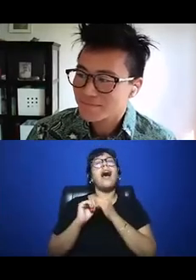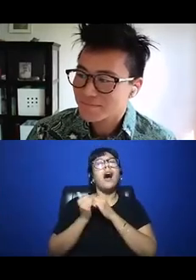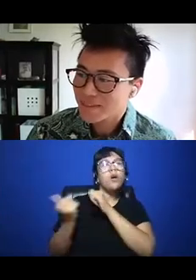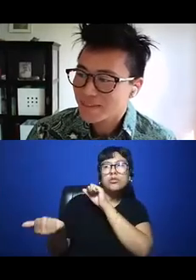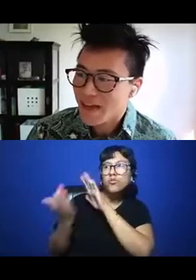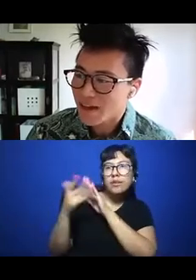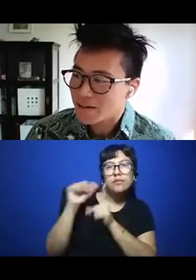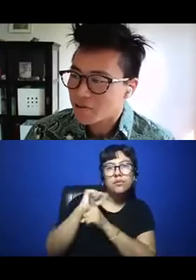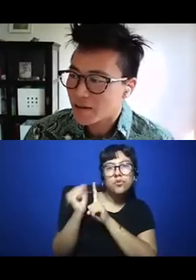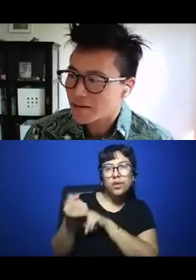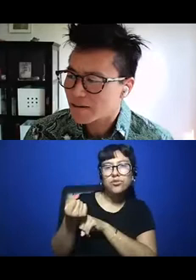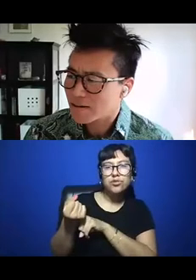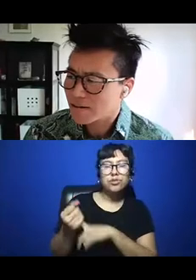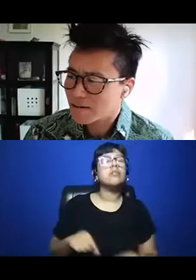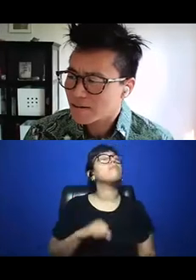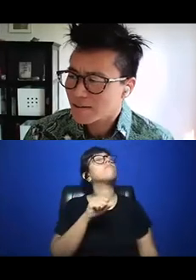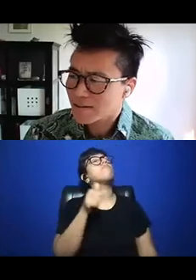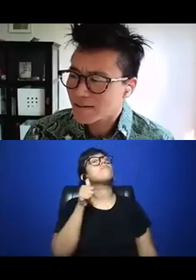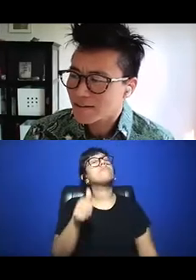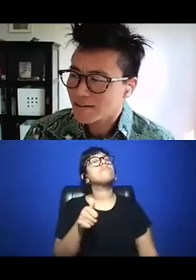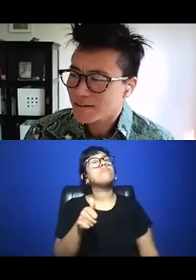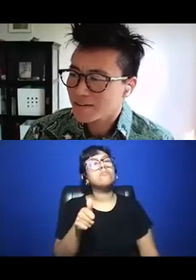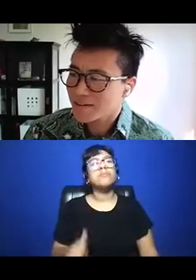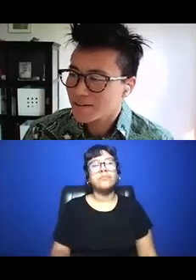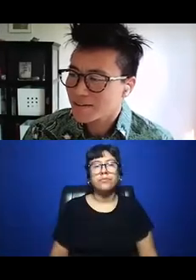this. Yeah, great.